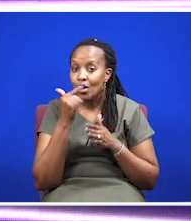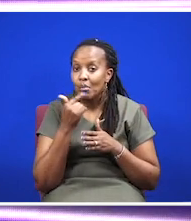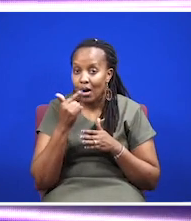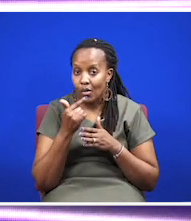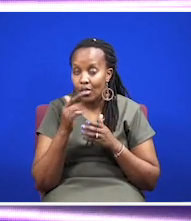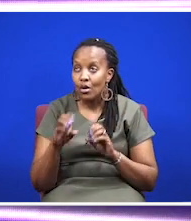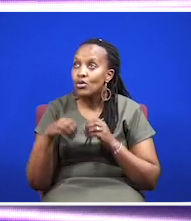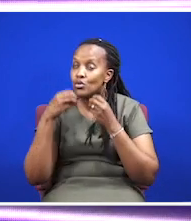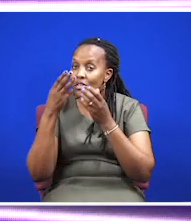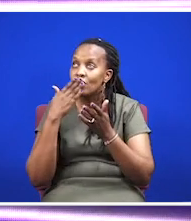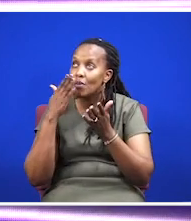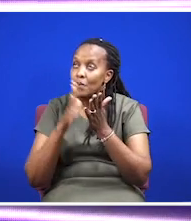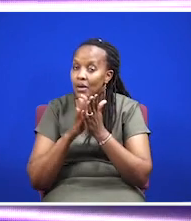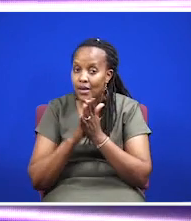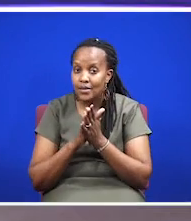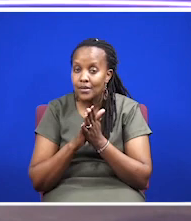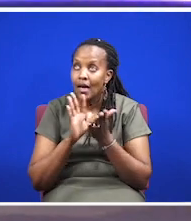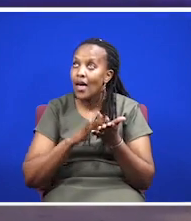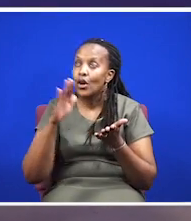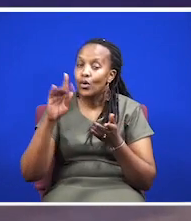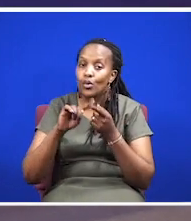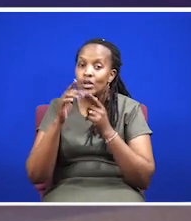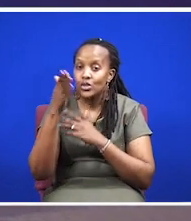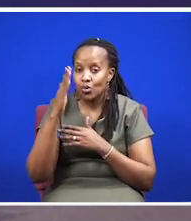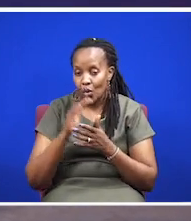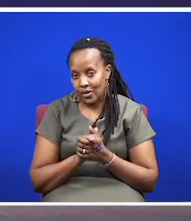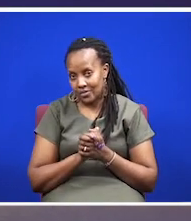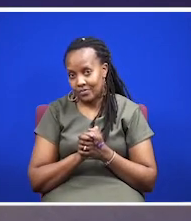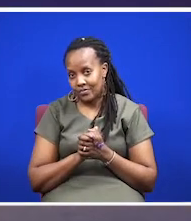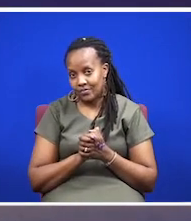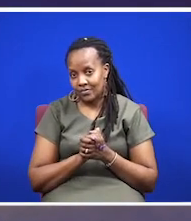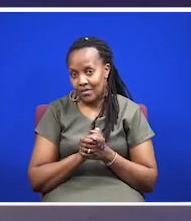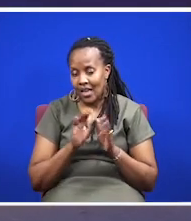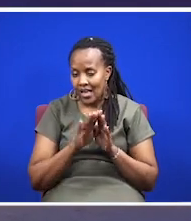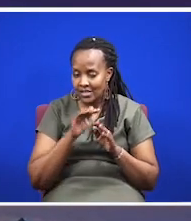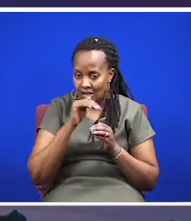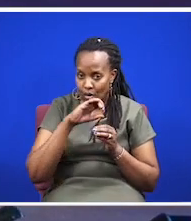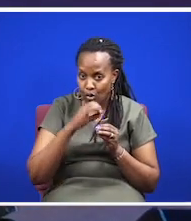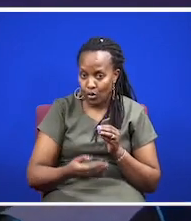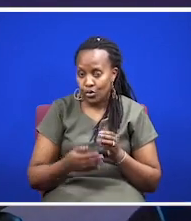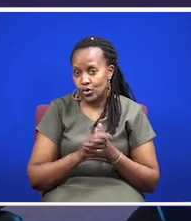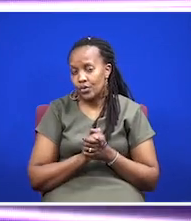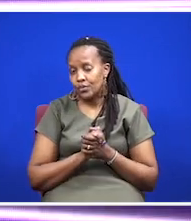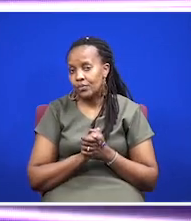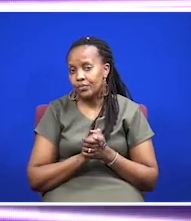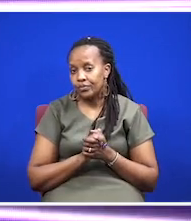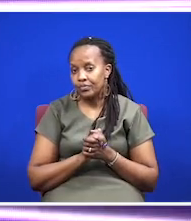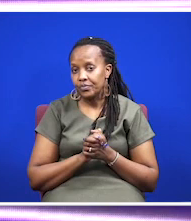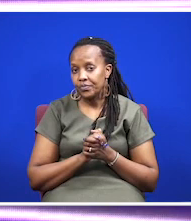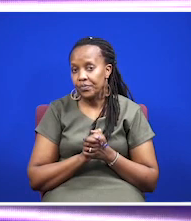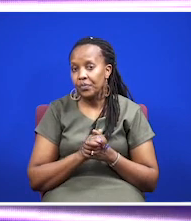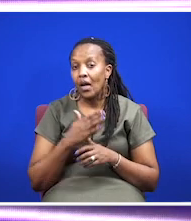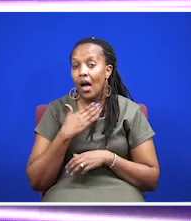praise, to give Him glory. As I come towards the end, and in line with what I have been telling